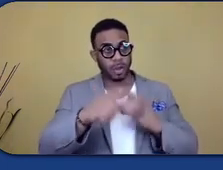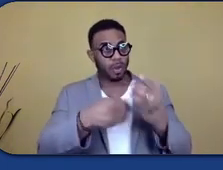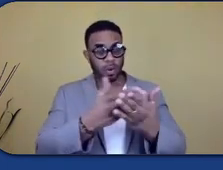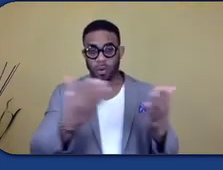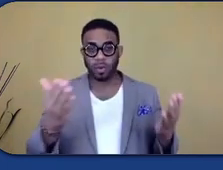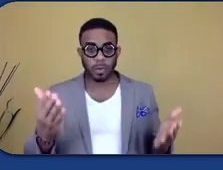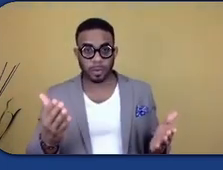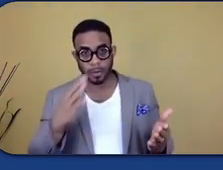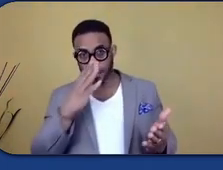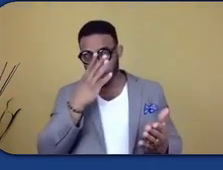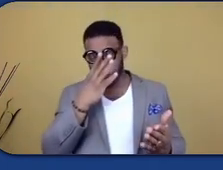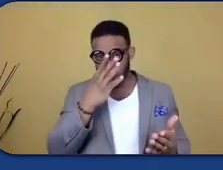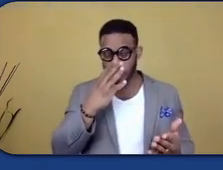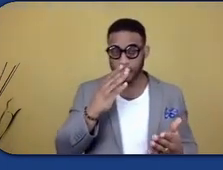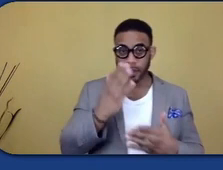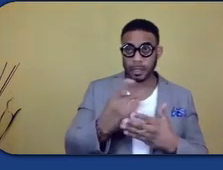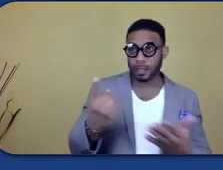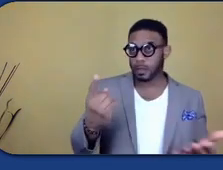to be global